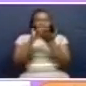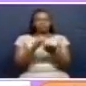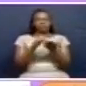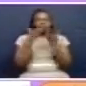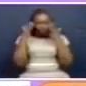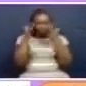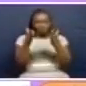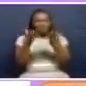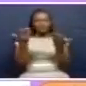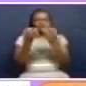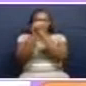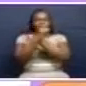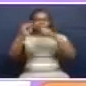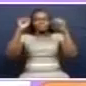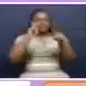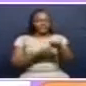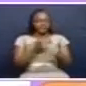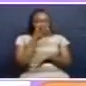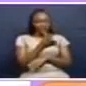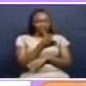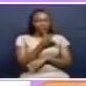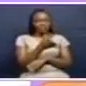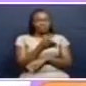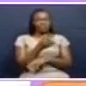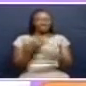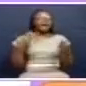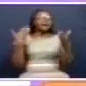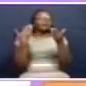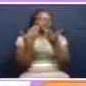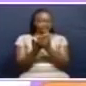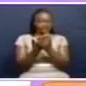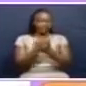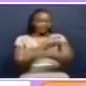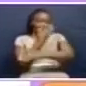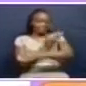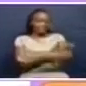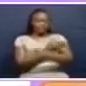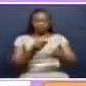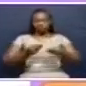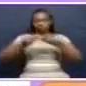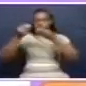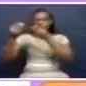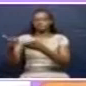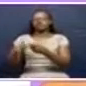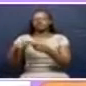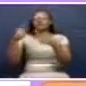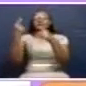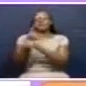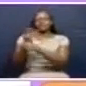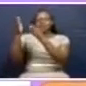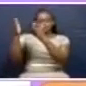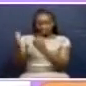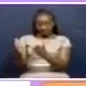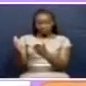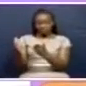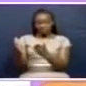there, until he hands over power to another president who is coming,